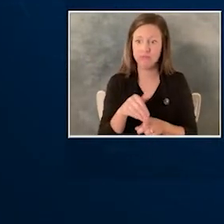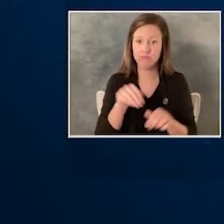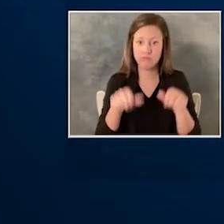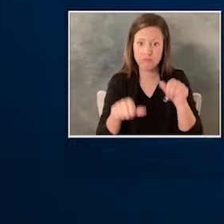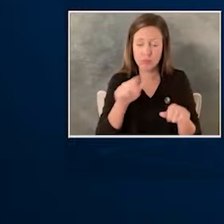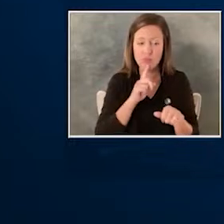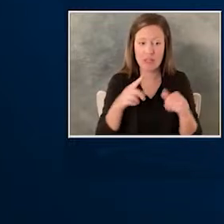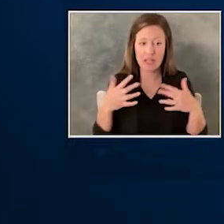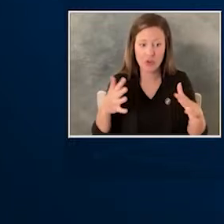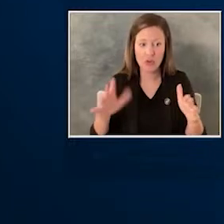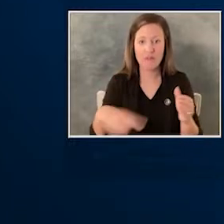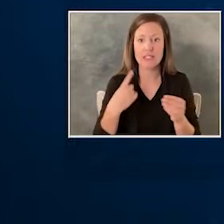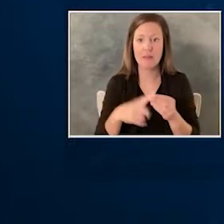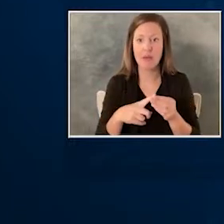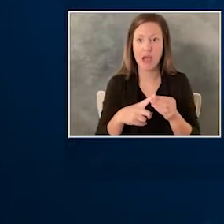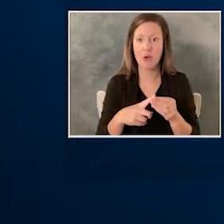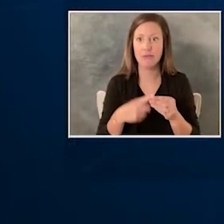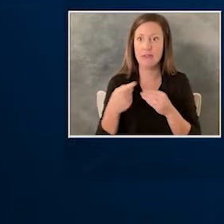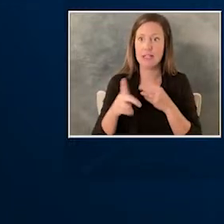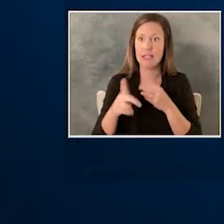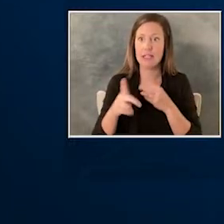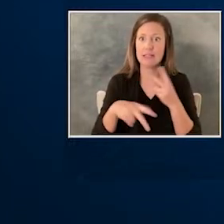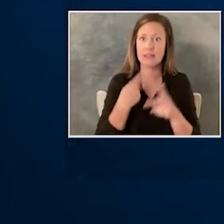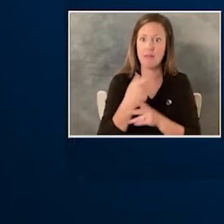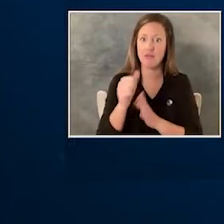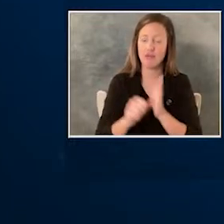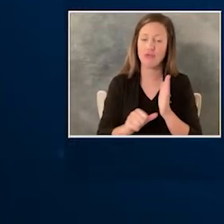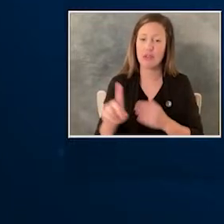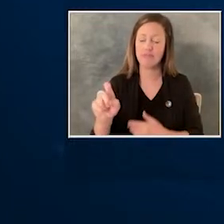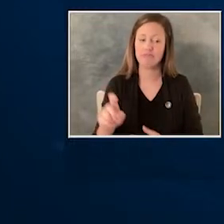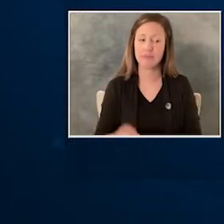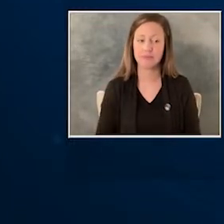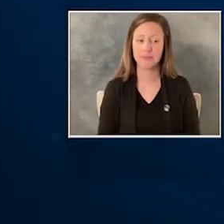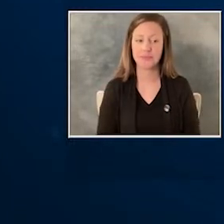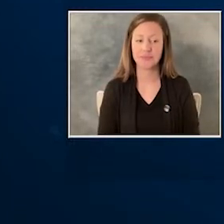nervous about having this kind of a surgery?